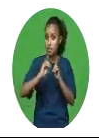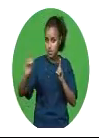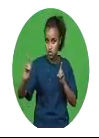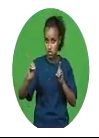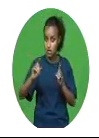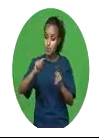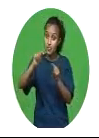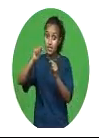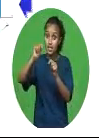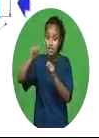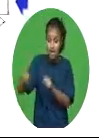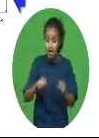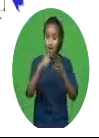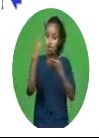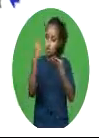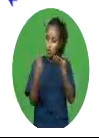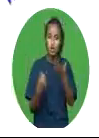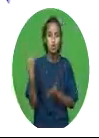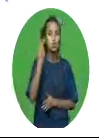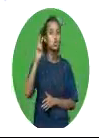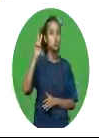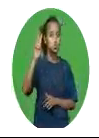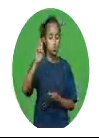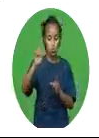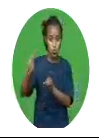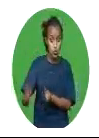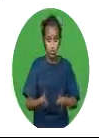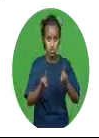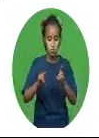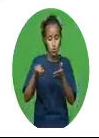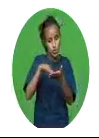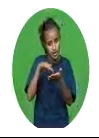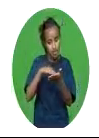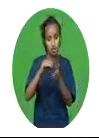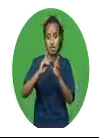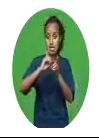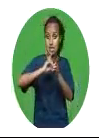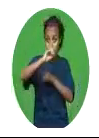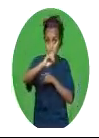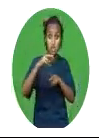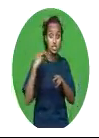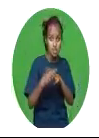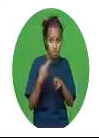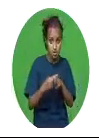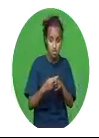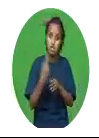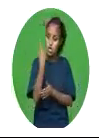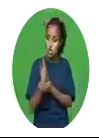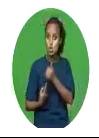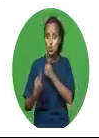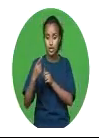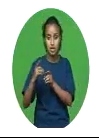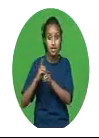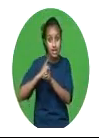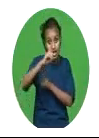Technical drawings use two systems for reading directions, namely the